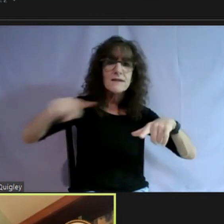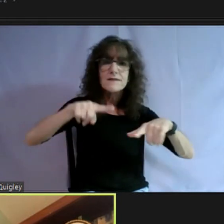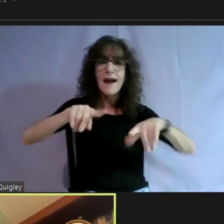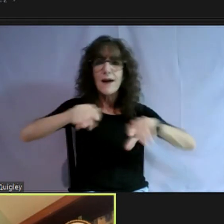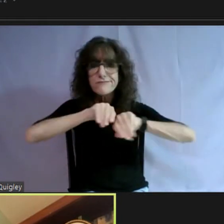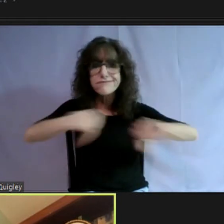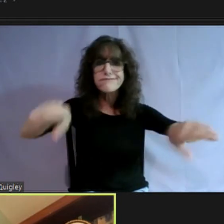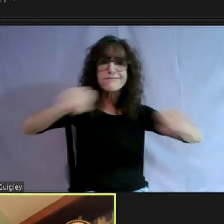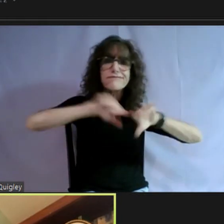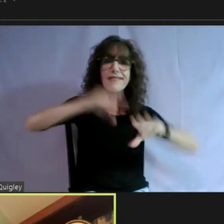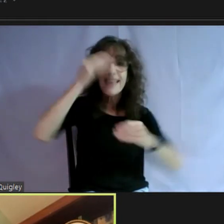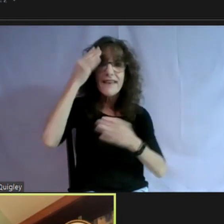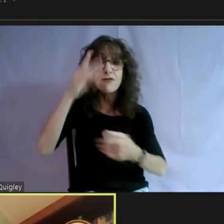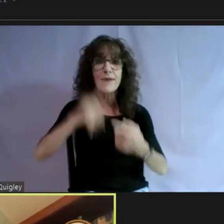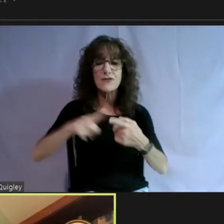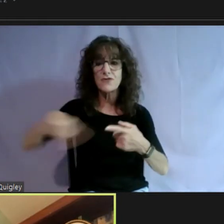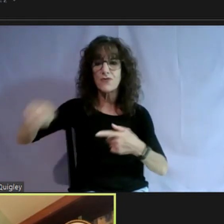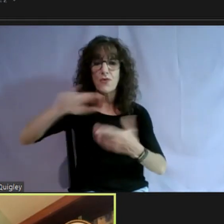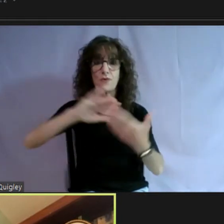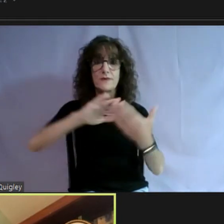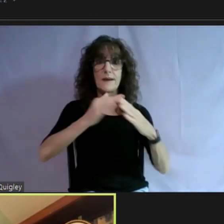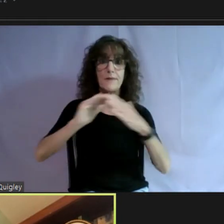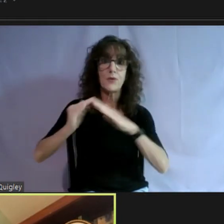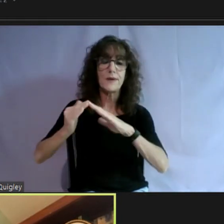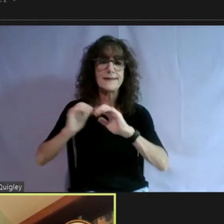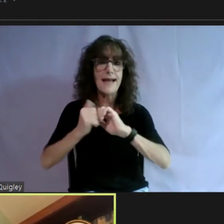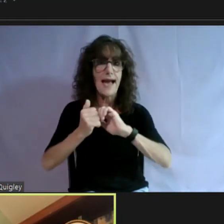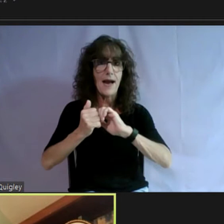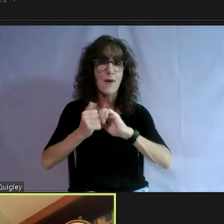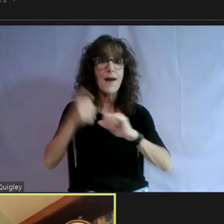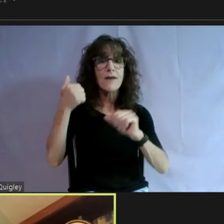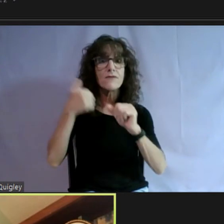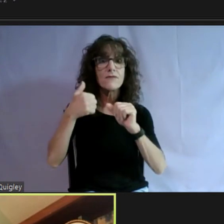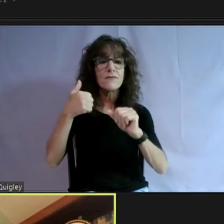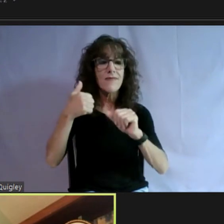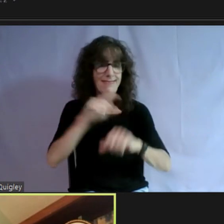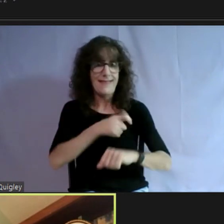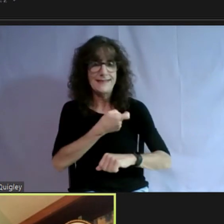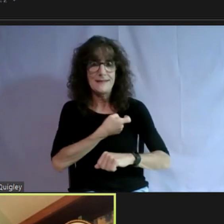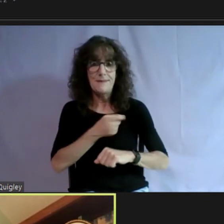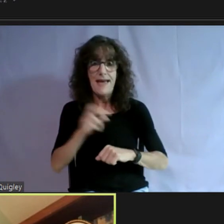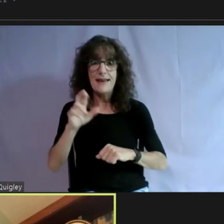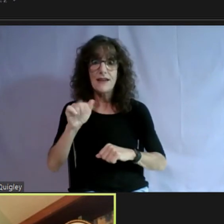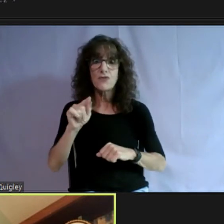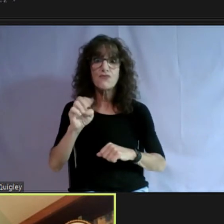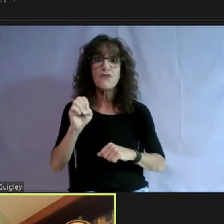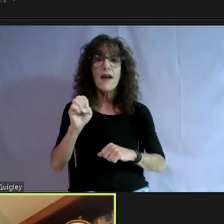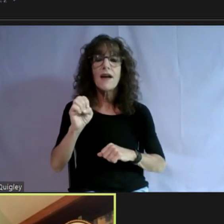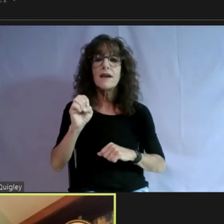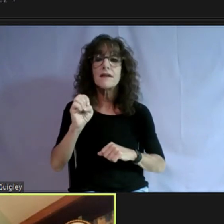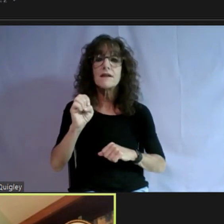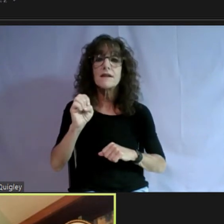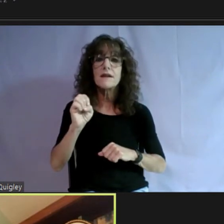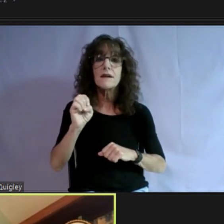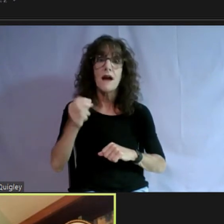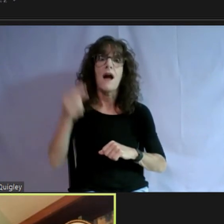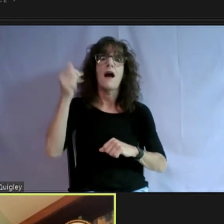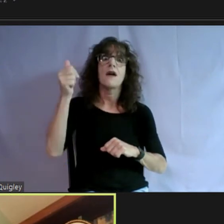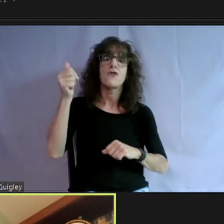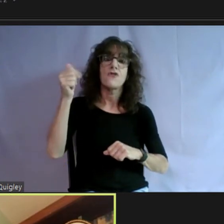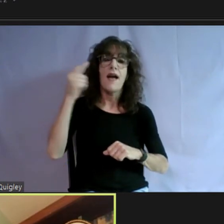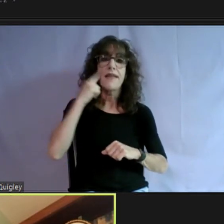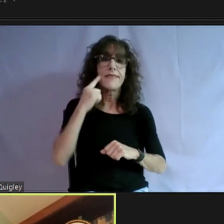out there. And at one point, the Hispanic rate was much even higher. I think we were